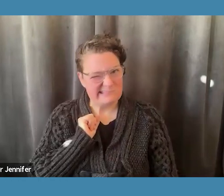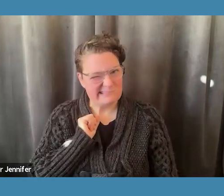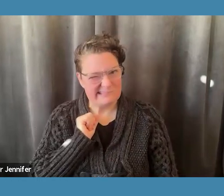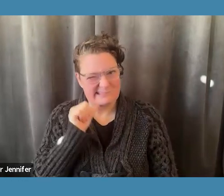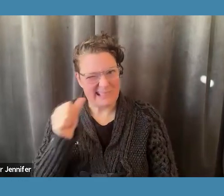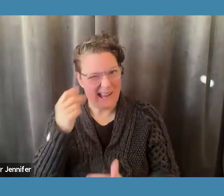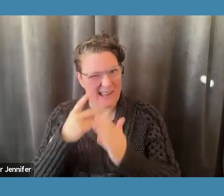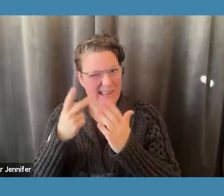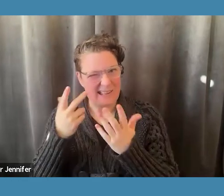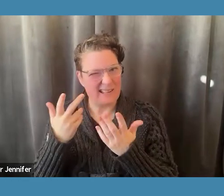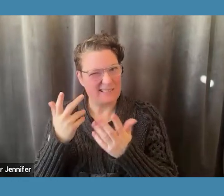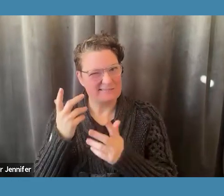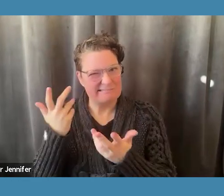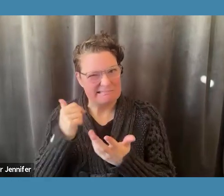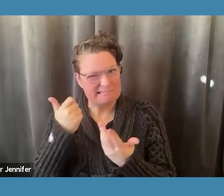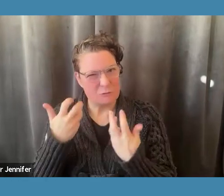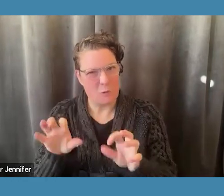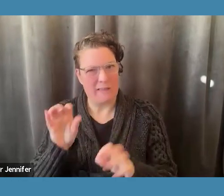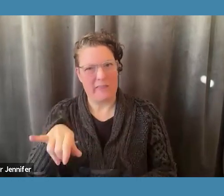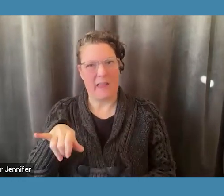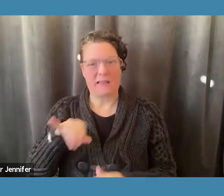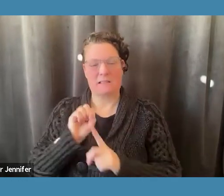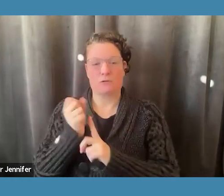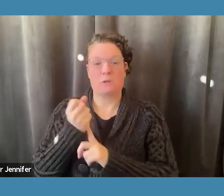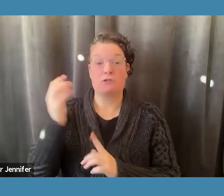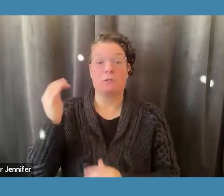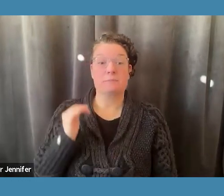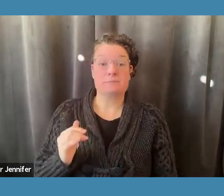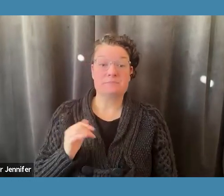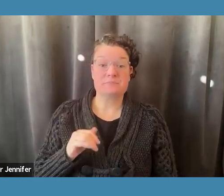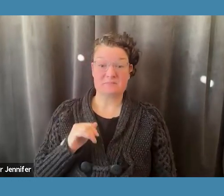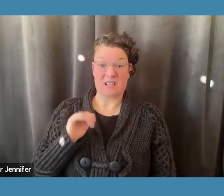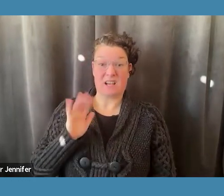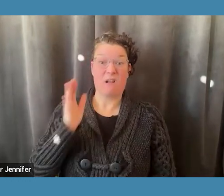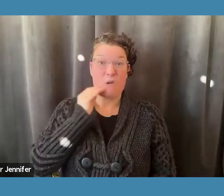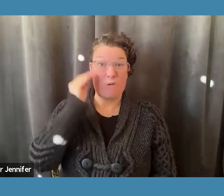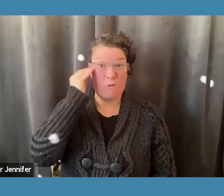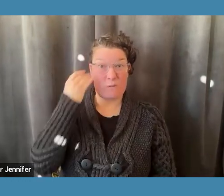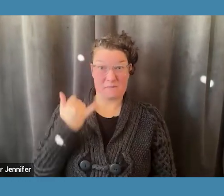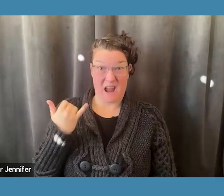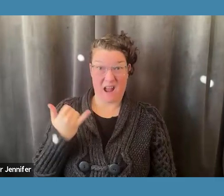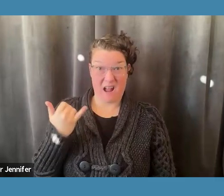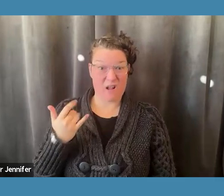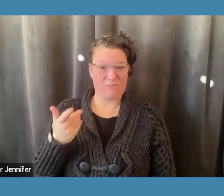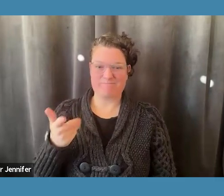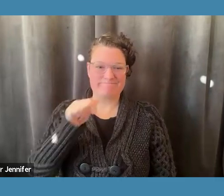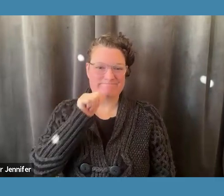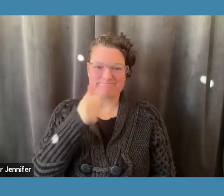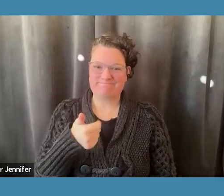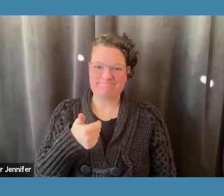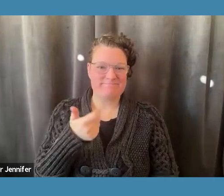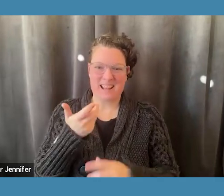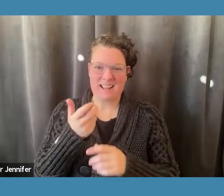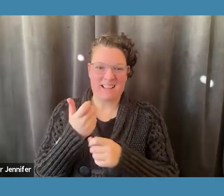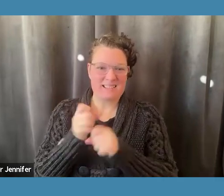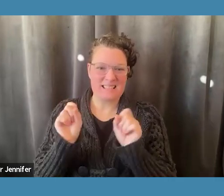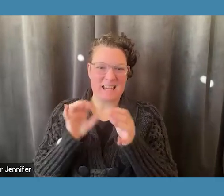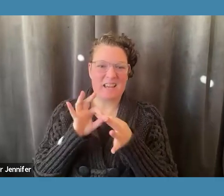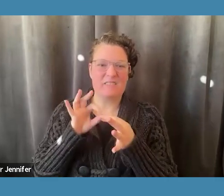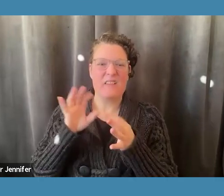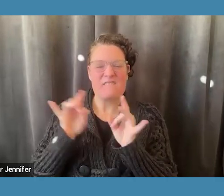Another factor is that violence or illegal activities within the applicant's current living environment, and this can be by the applicant or